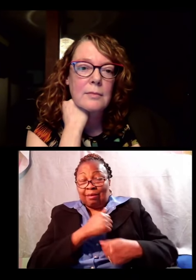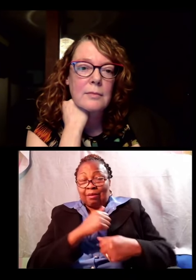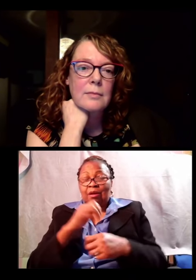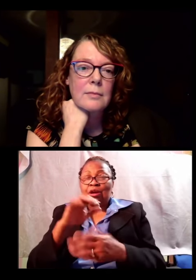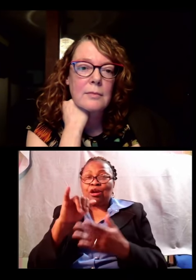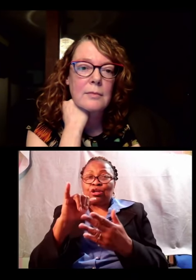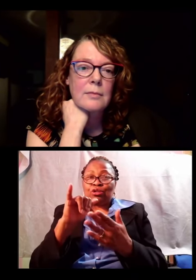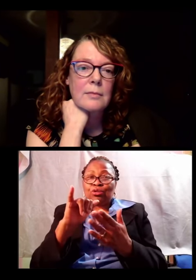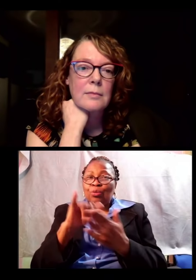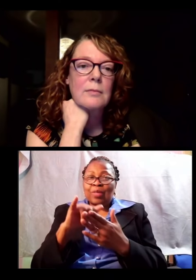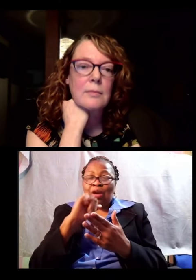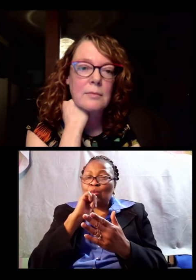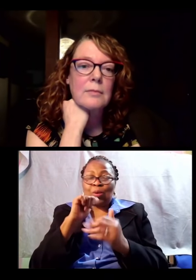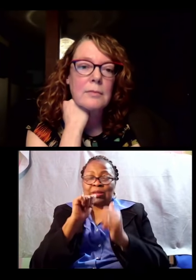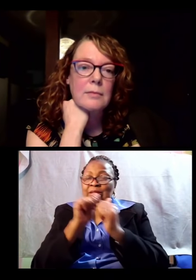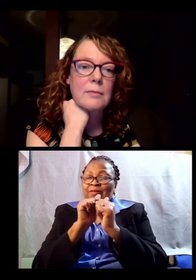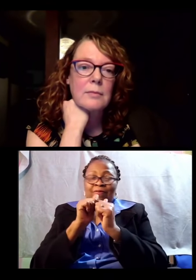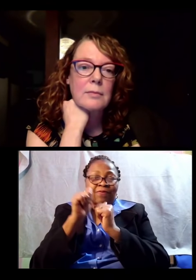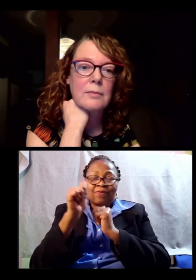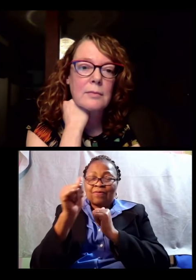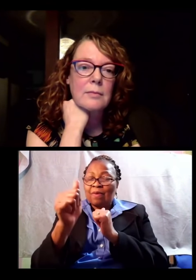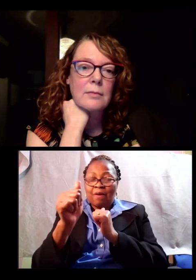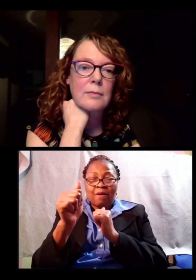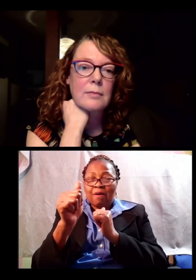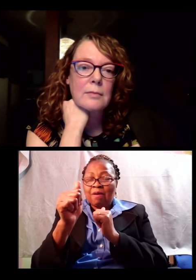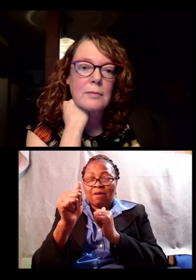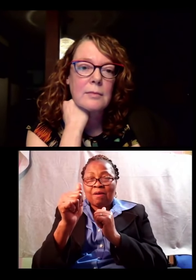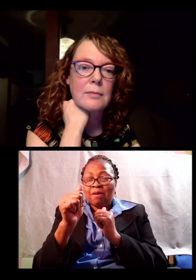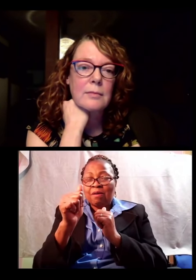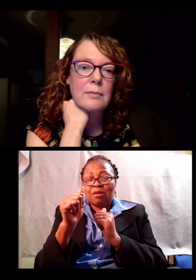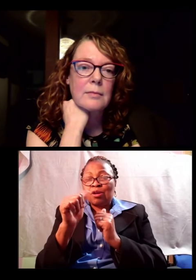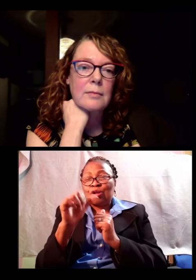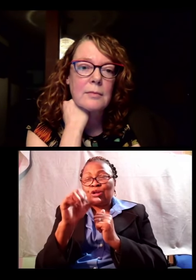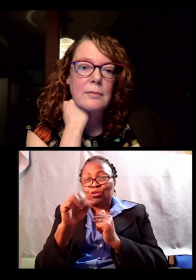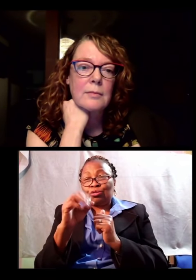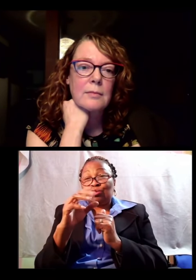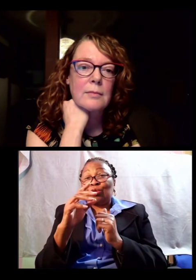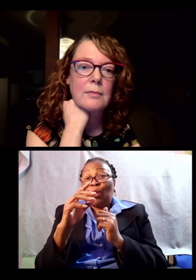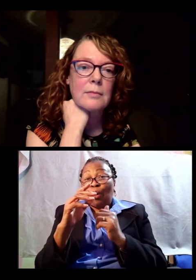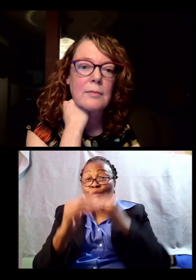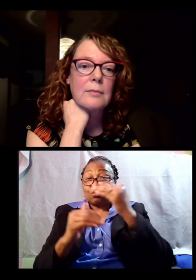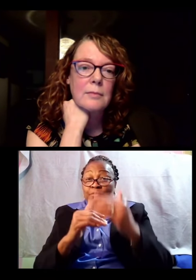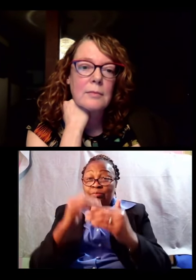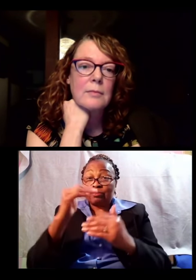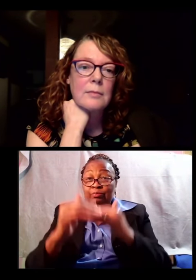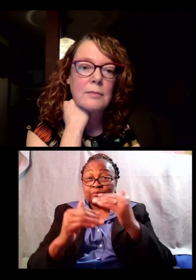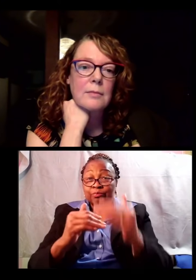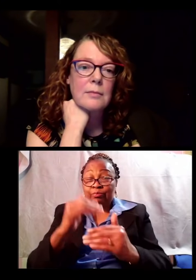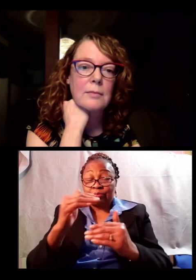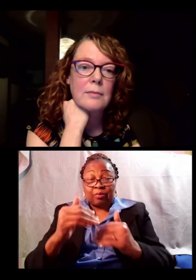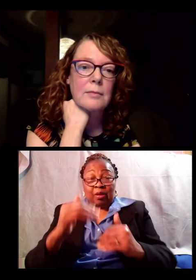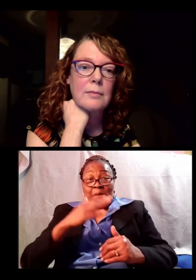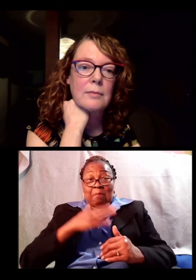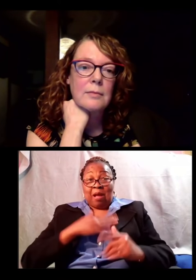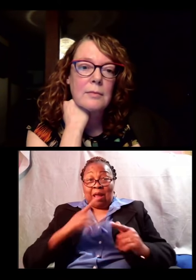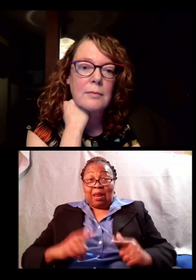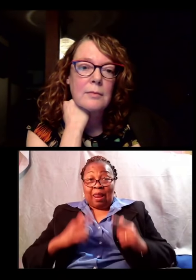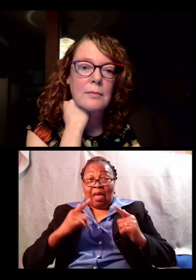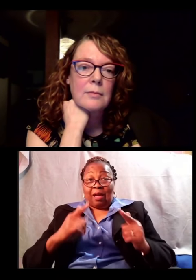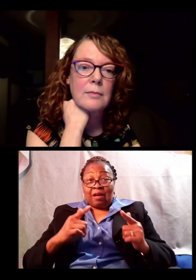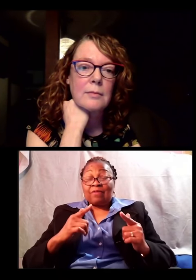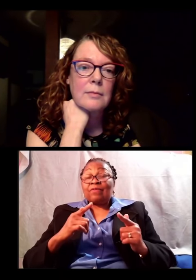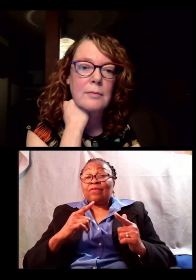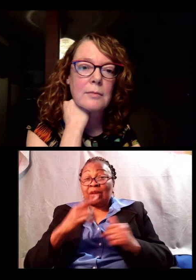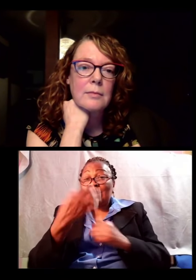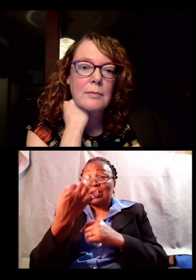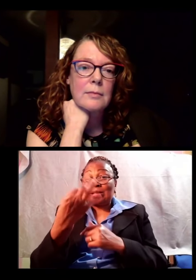that wasn't far away. And so going along with my life story, I was therefore 10 in